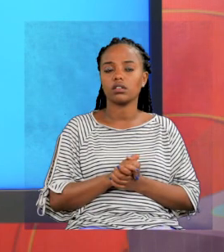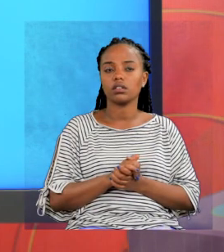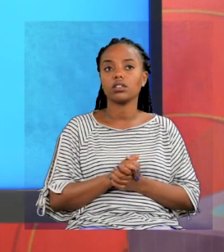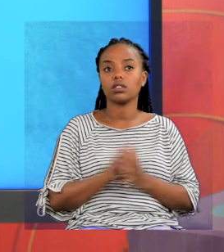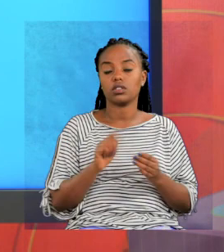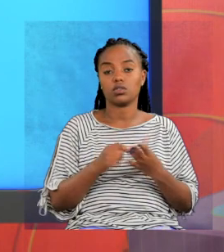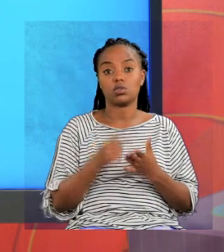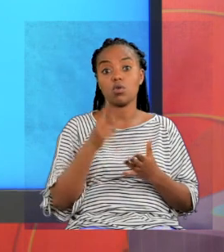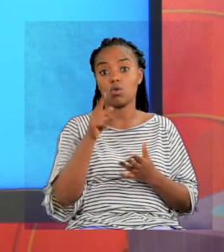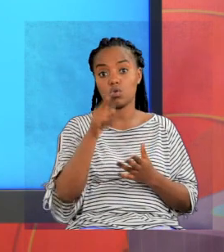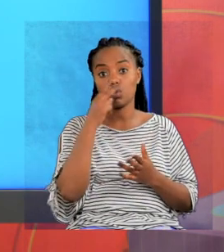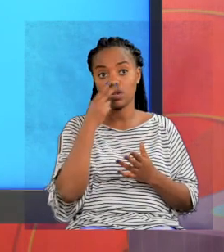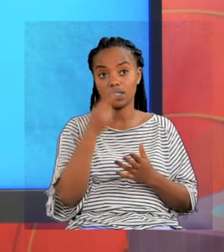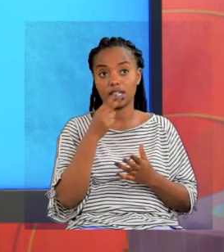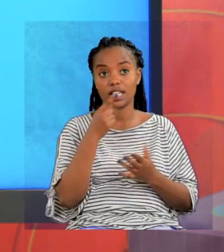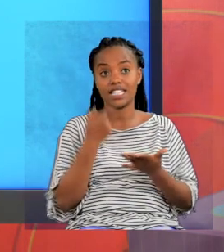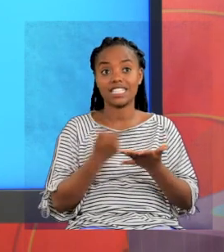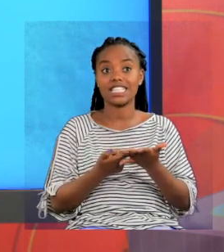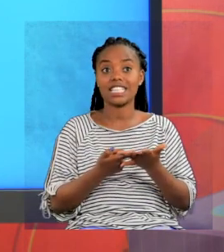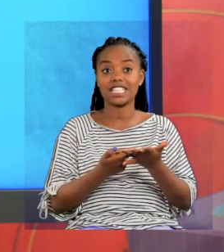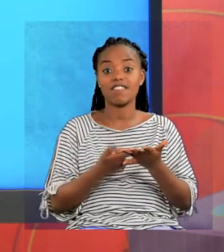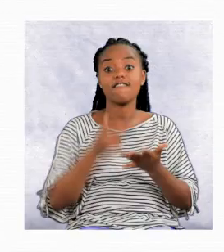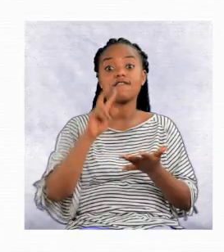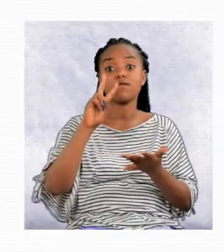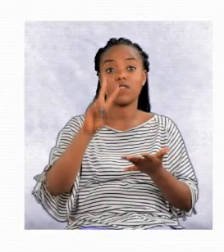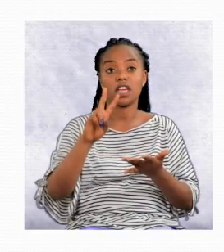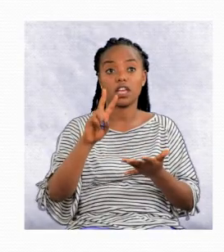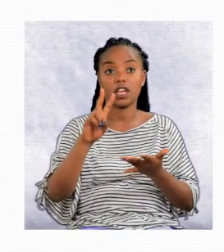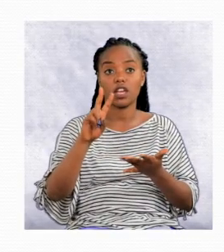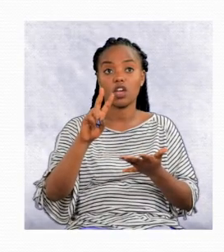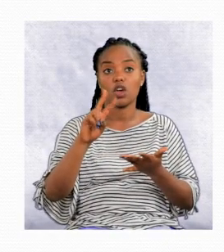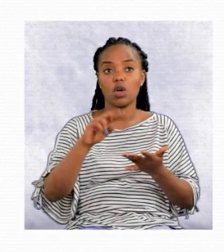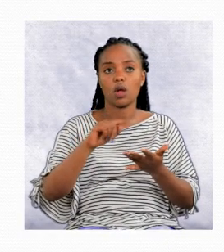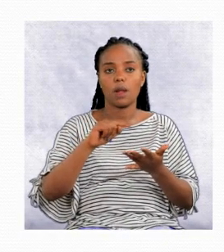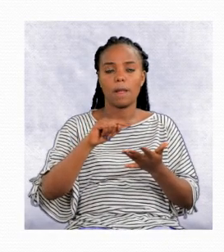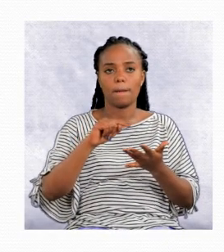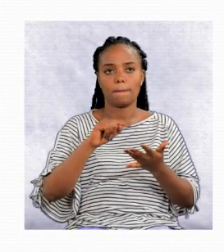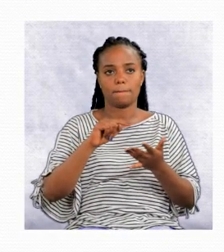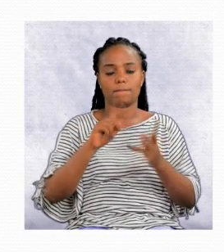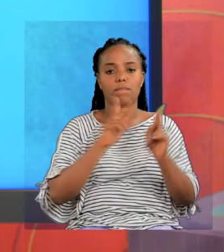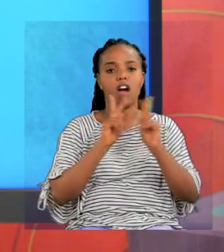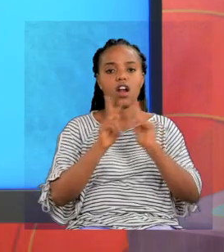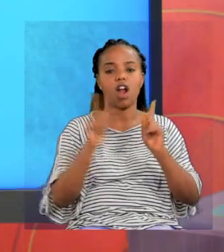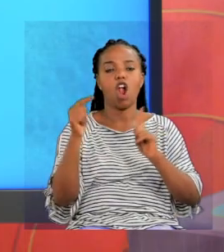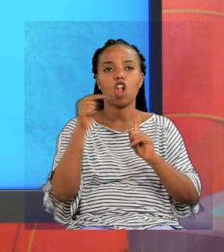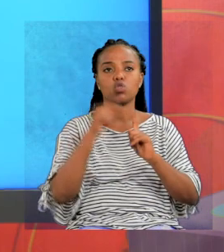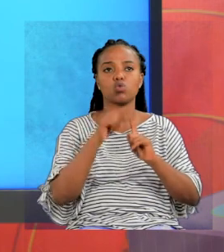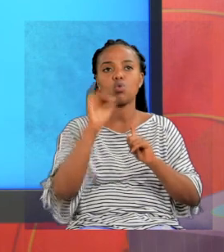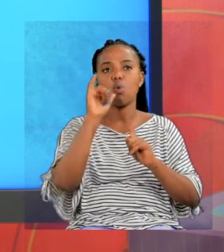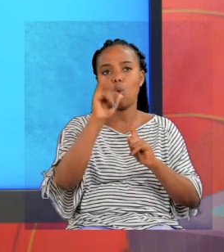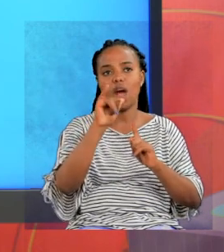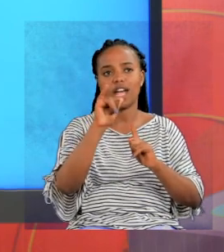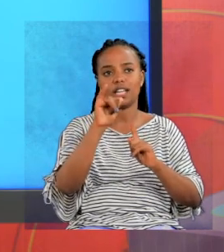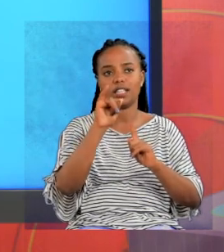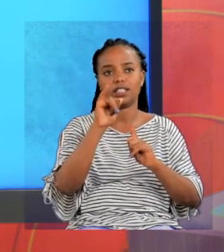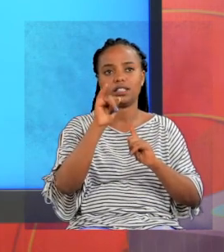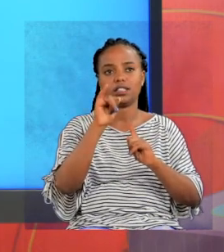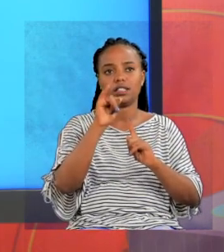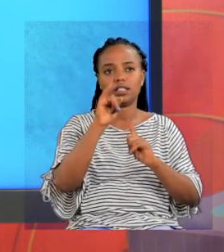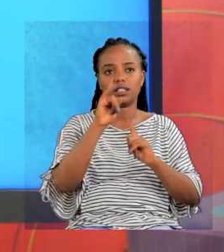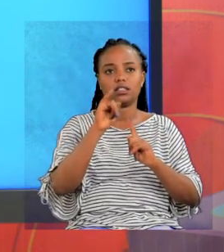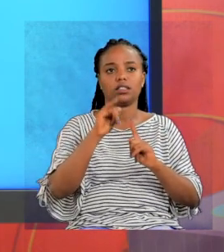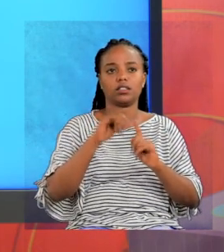So as you can see, this is a vertex. The parabola is parallel to its axis, parallel to y-axis.